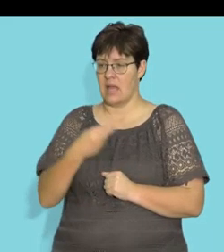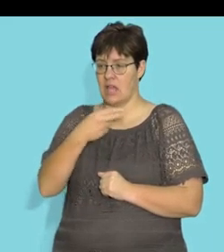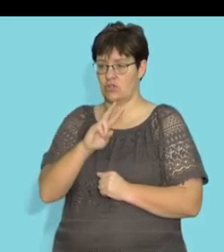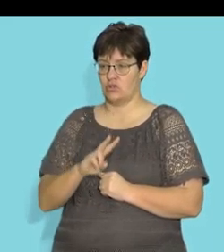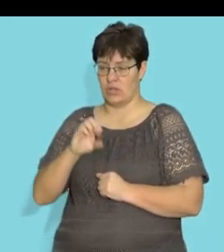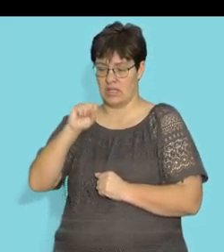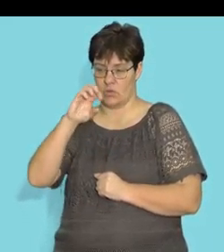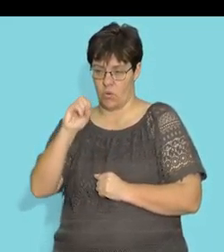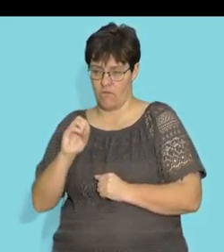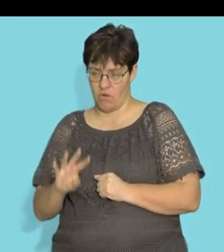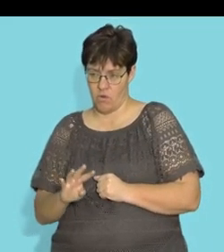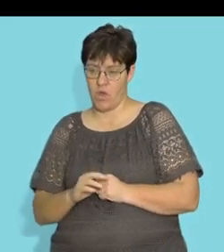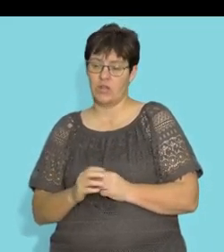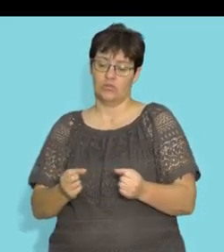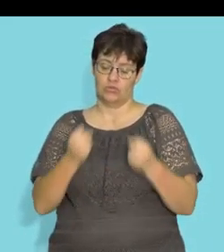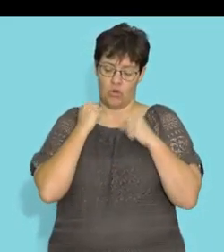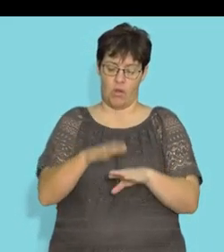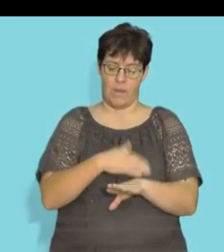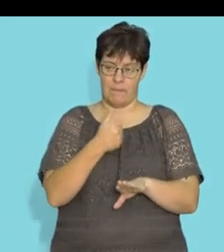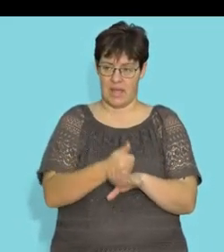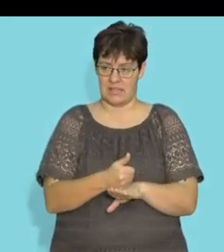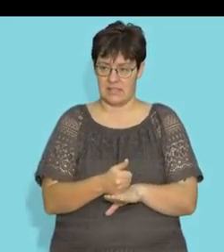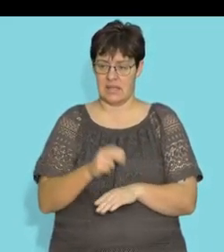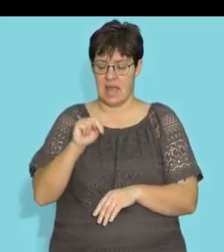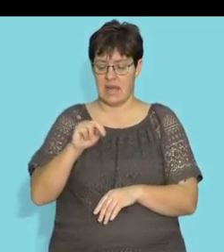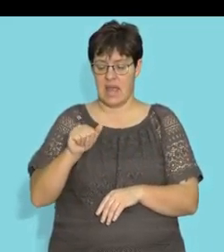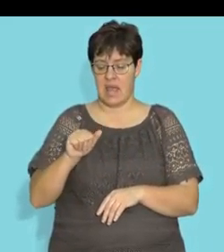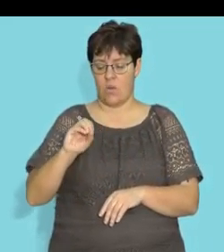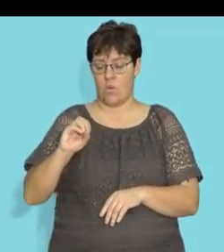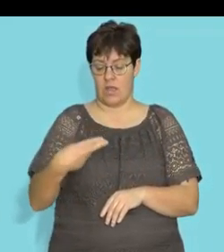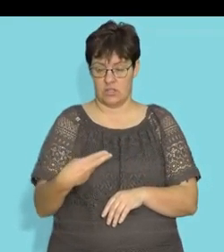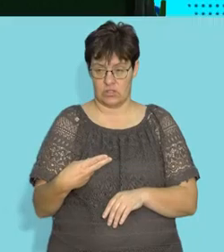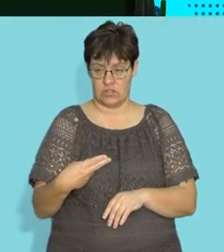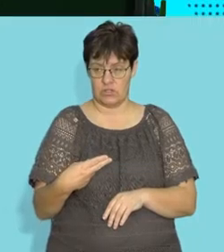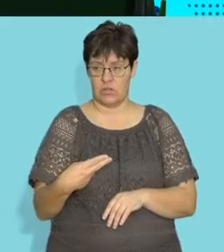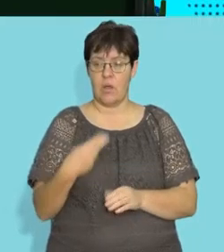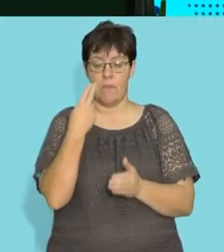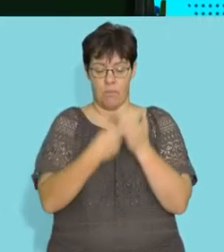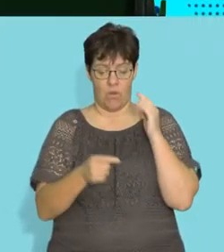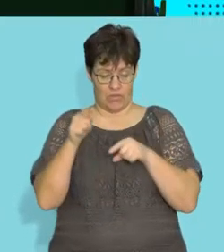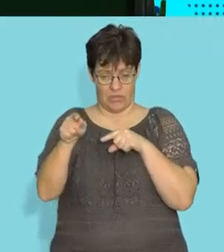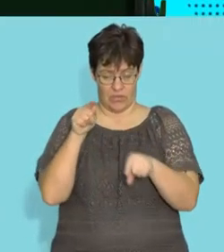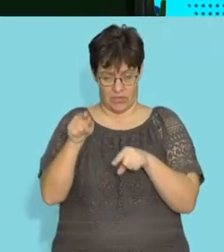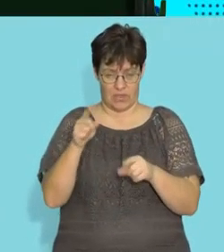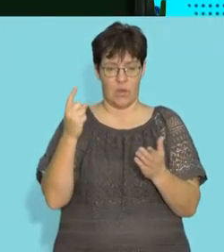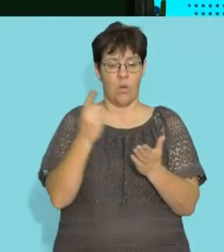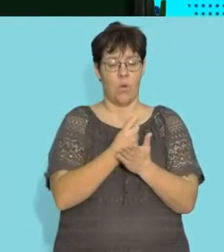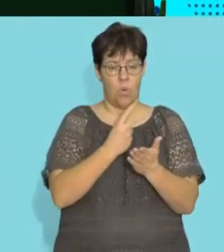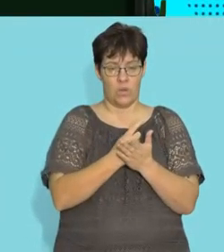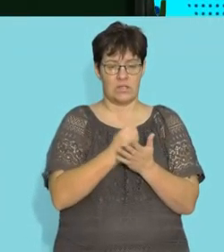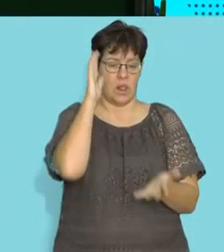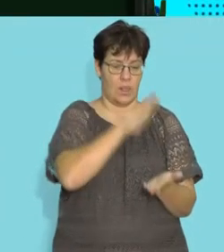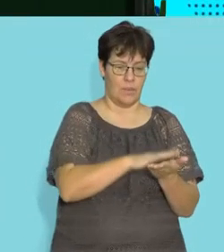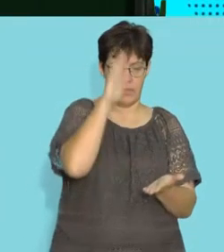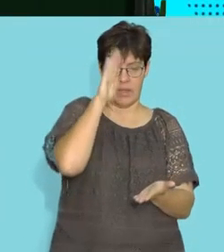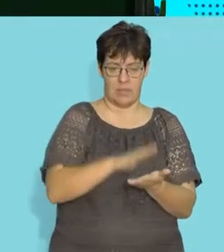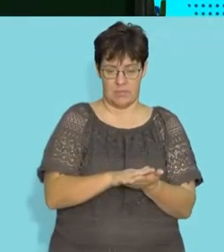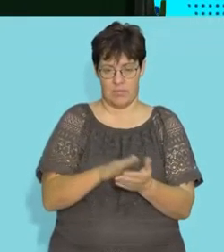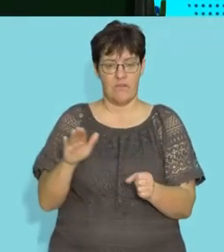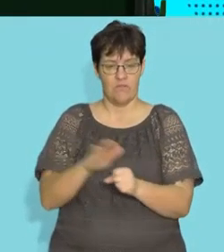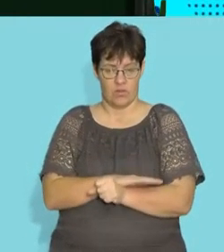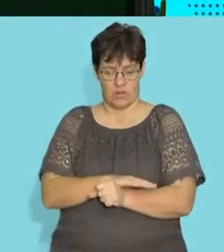was formed by the strong base that reacted with a strong acid. So in both cases, we know that